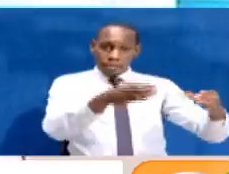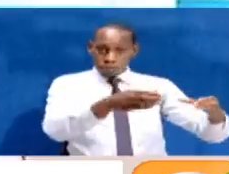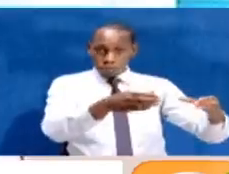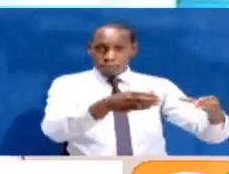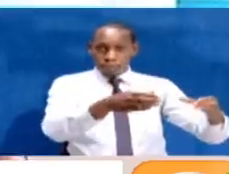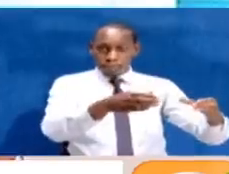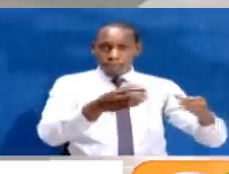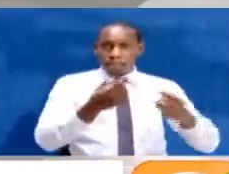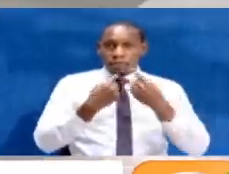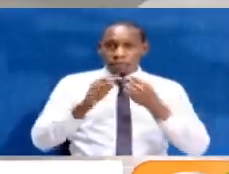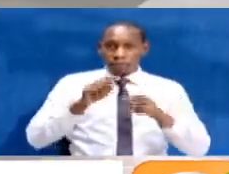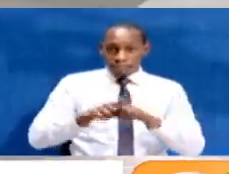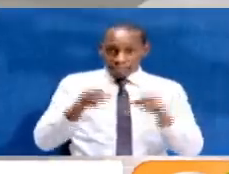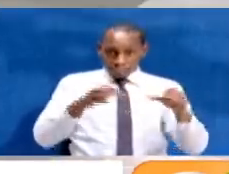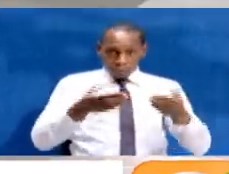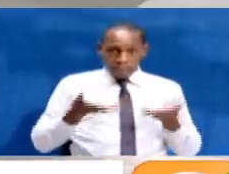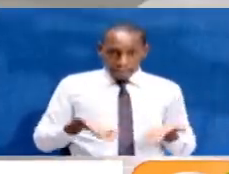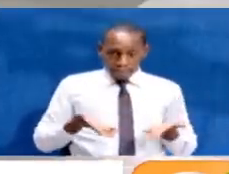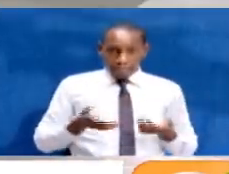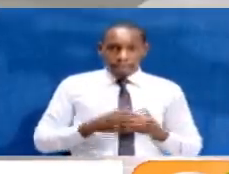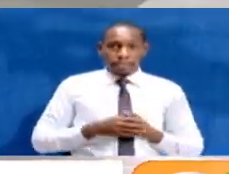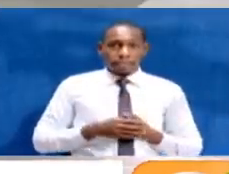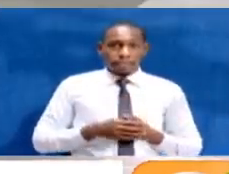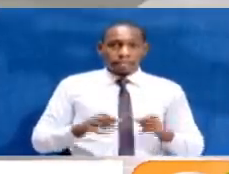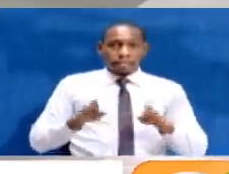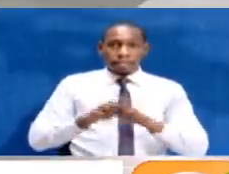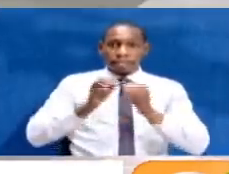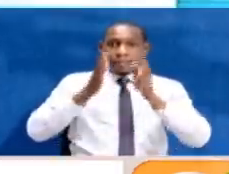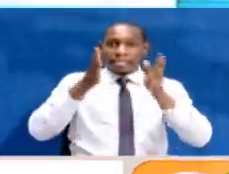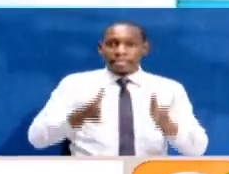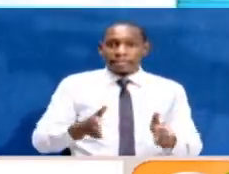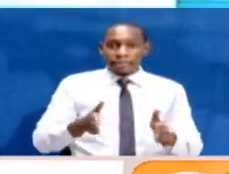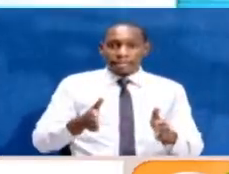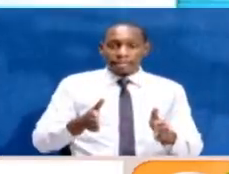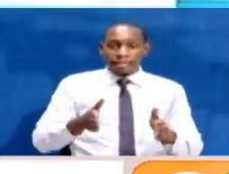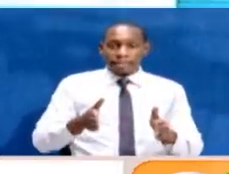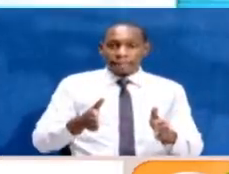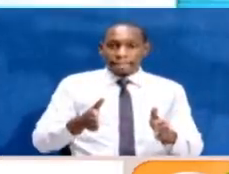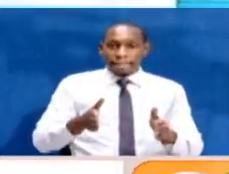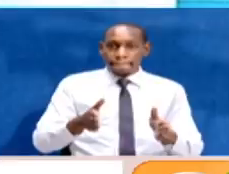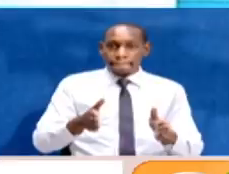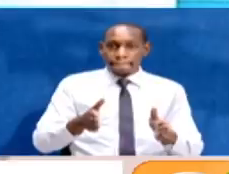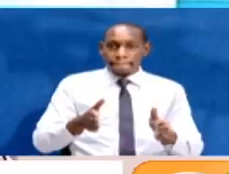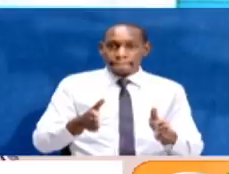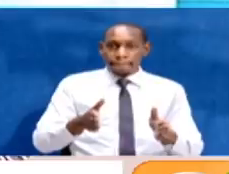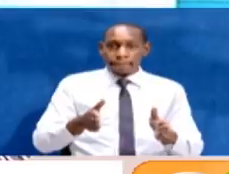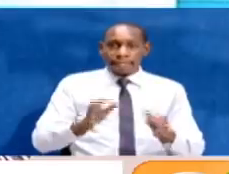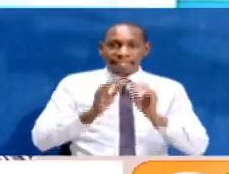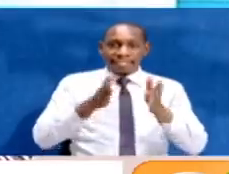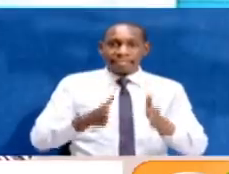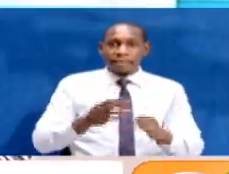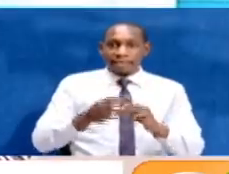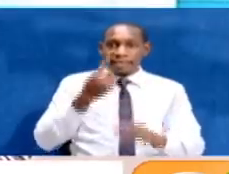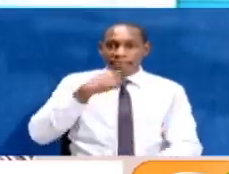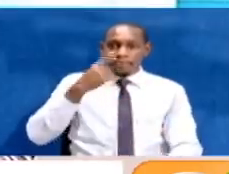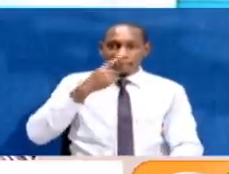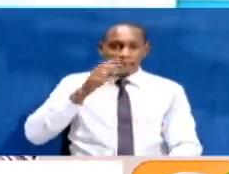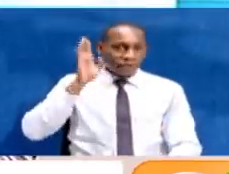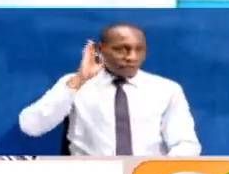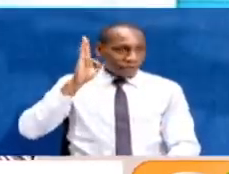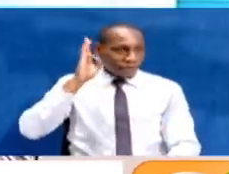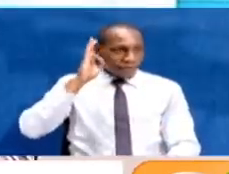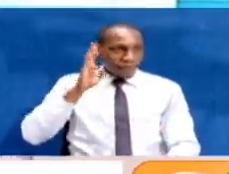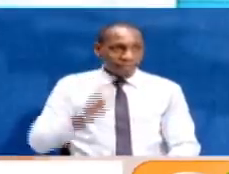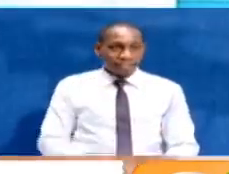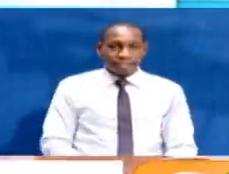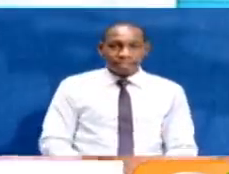he talked about is this one, in our sign language, gangster. Is Wilson